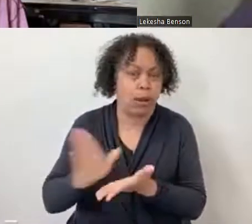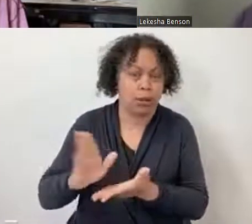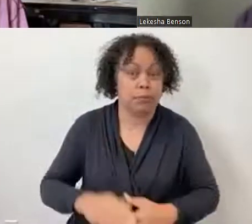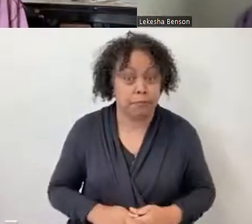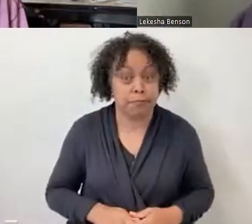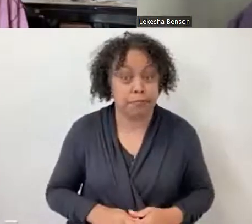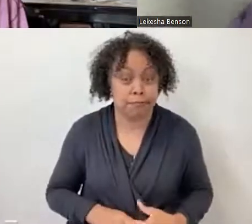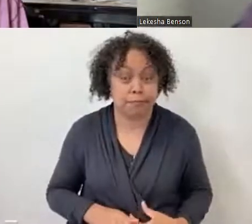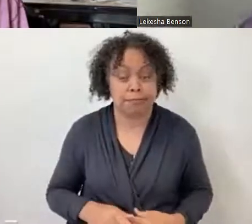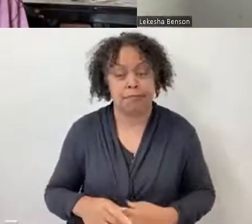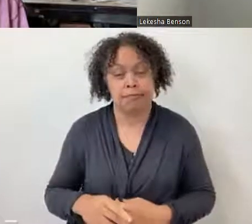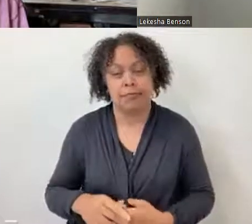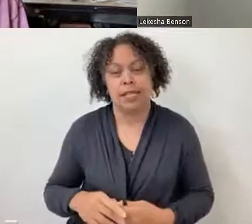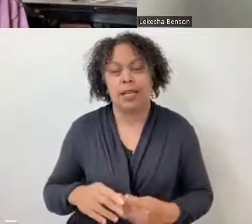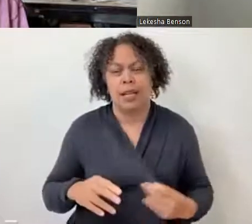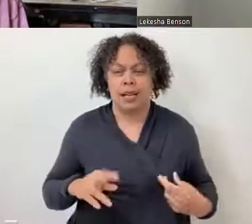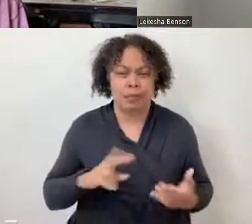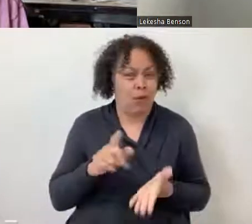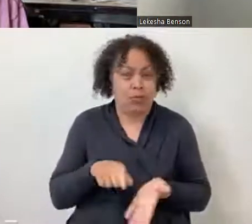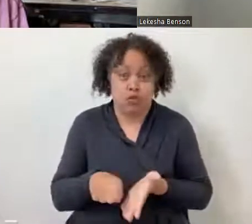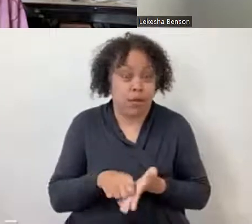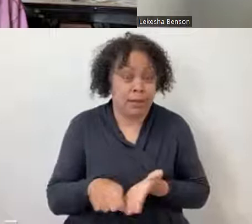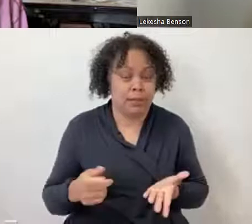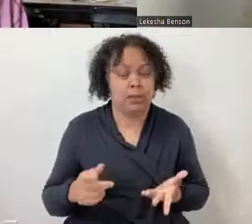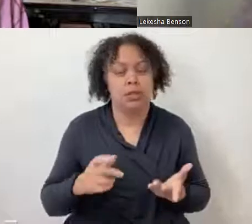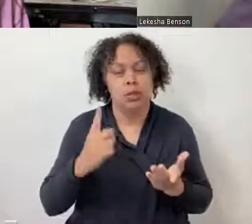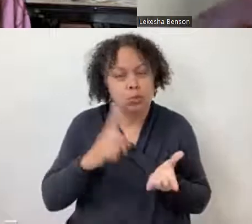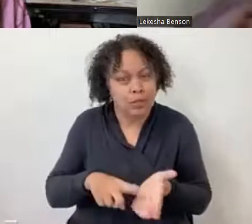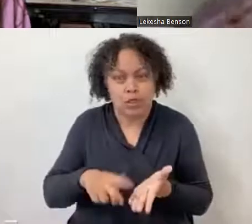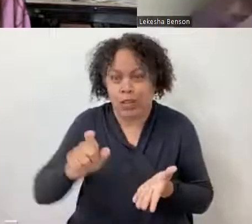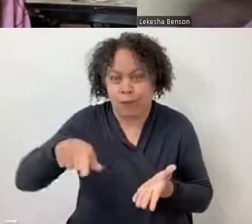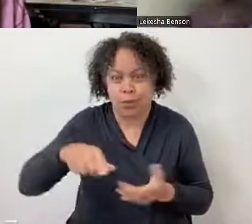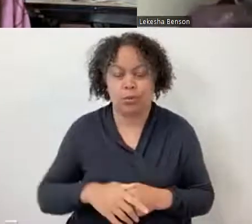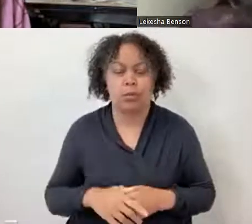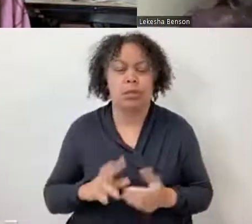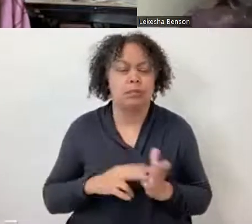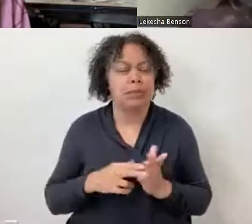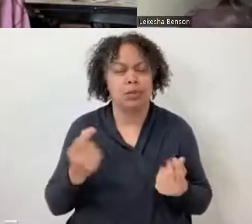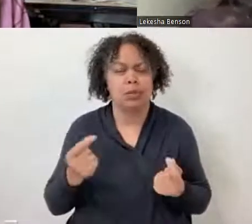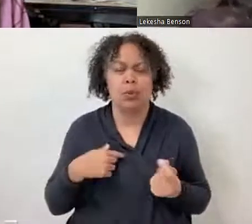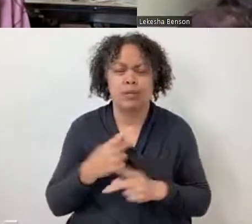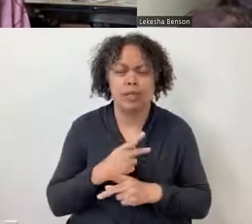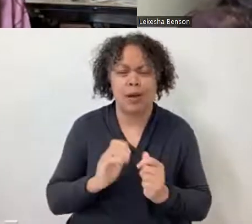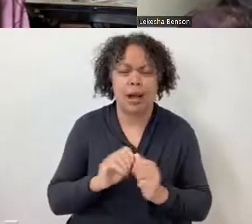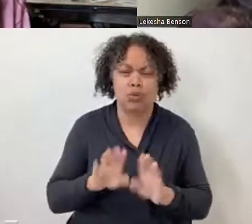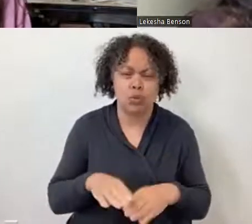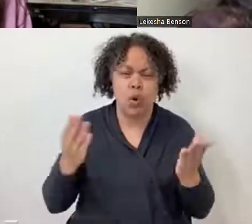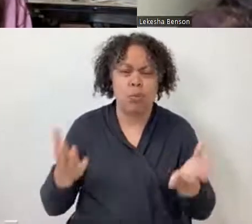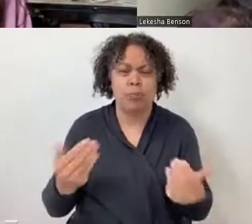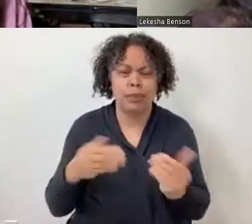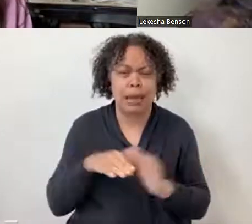decided to do to honor our communities also to begin to look at open access mechanisms. The